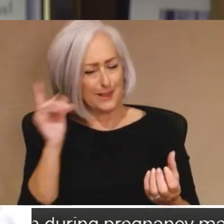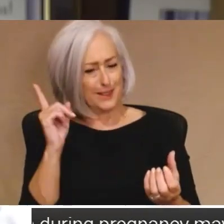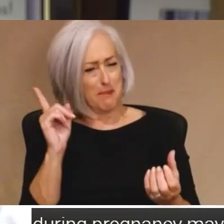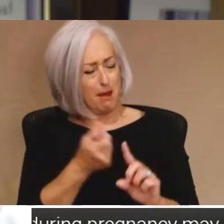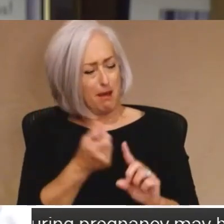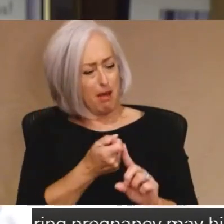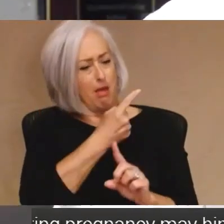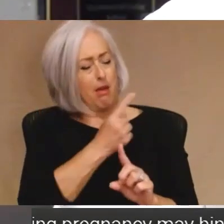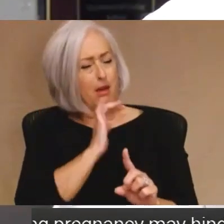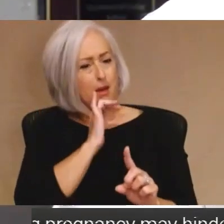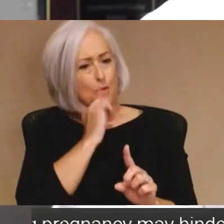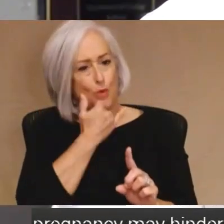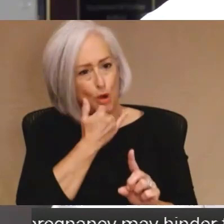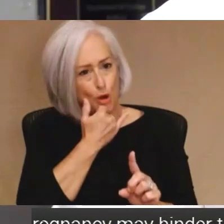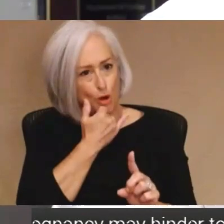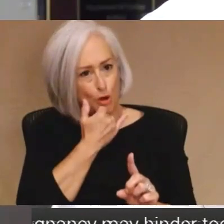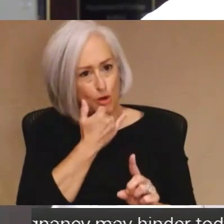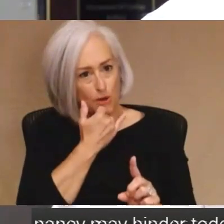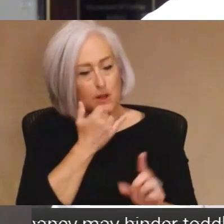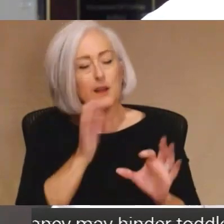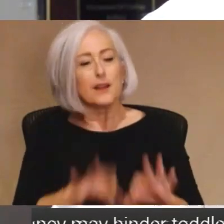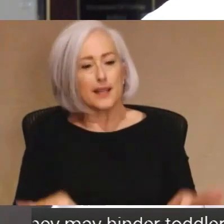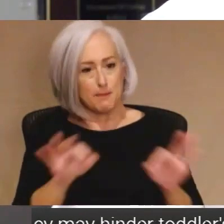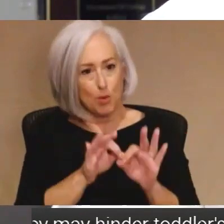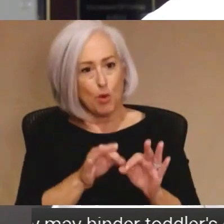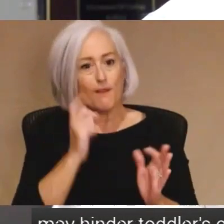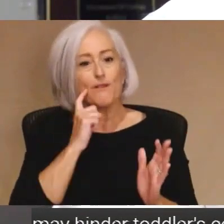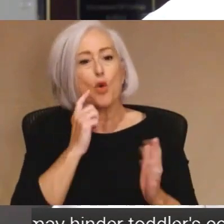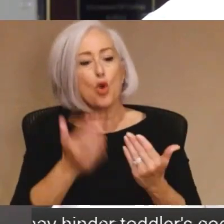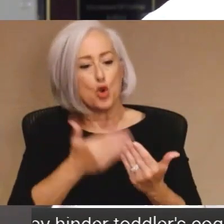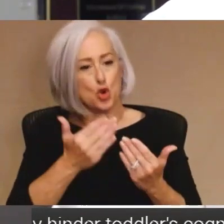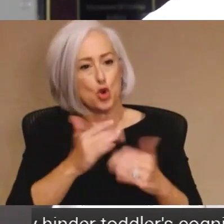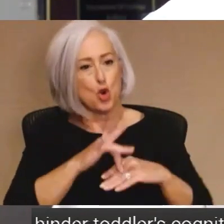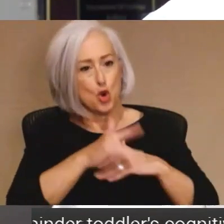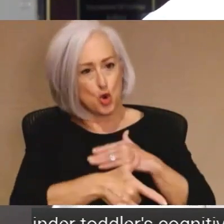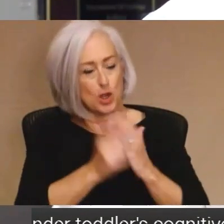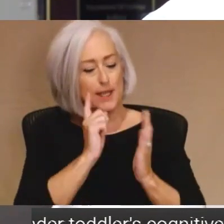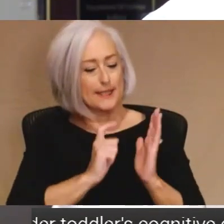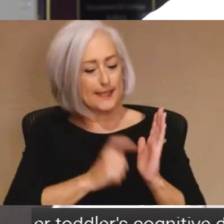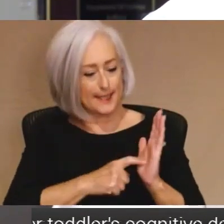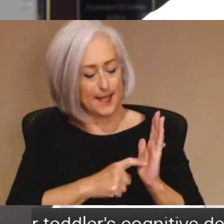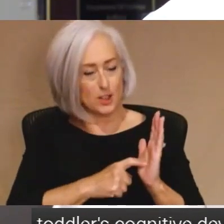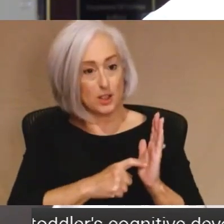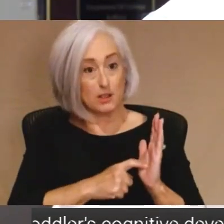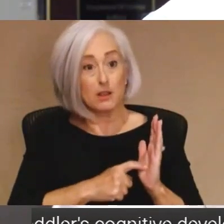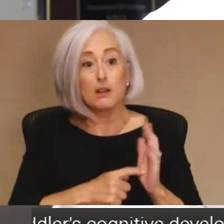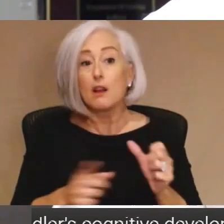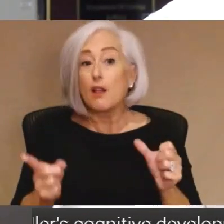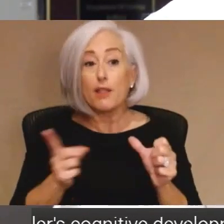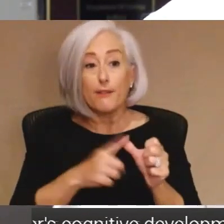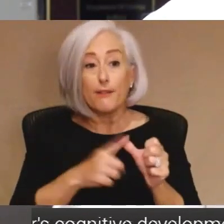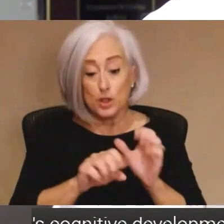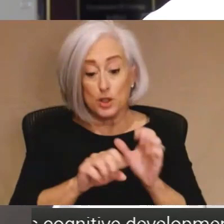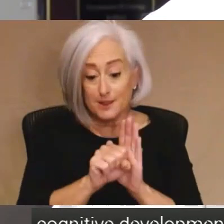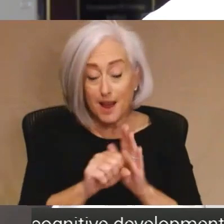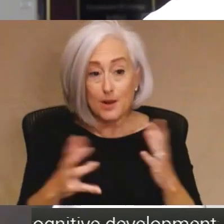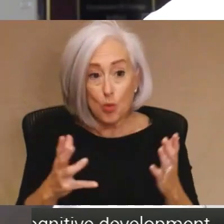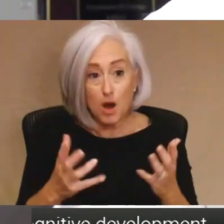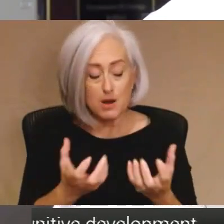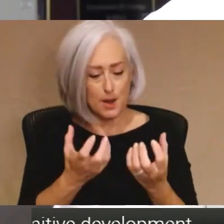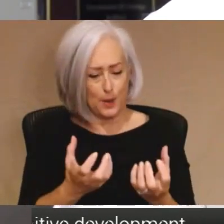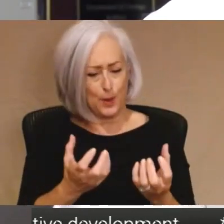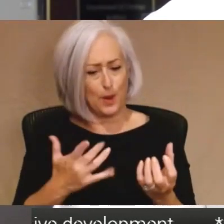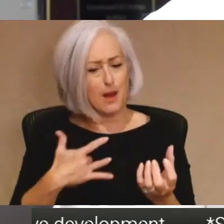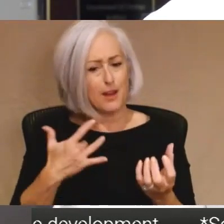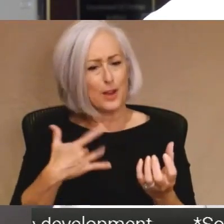and early detection. The earliest warning sign of testicular cancer would be the identification of a mass in the testicle. The vast majority